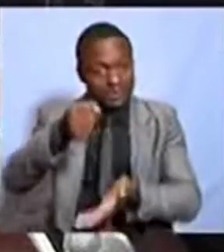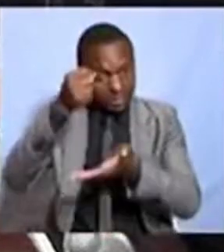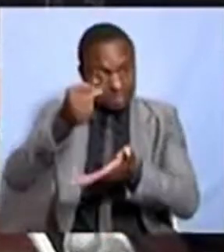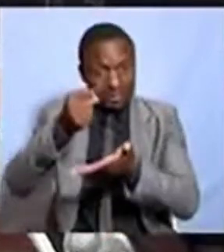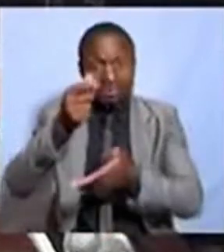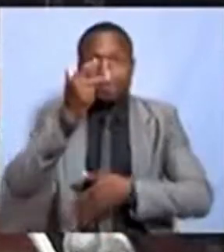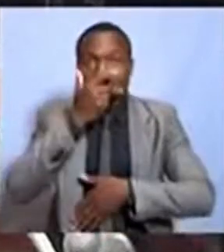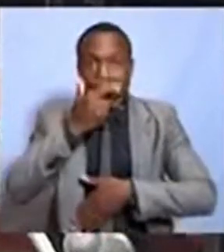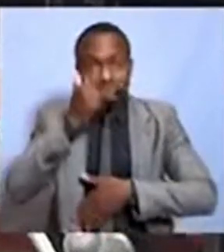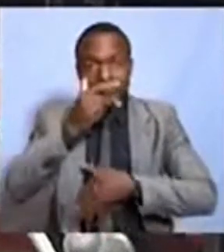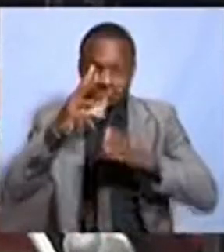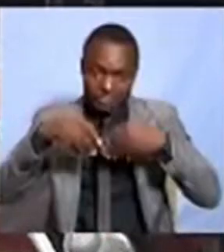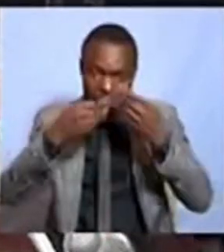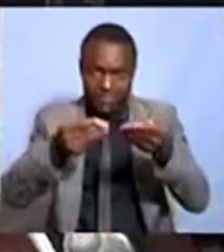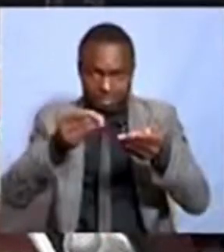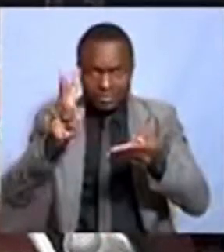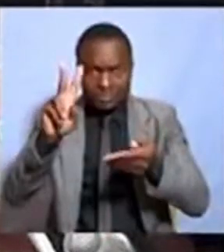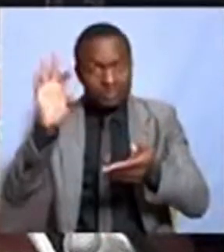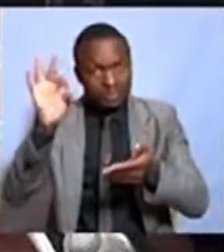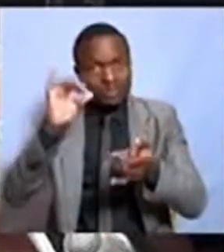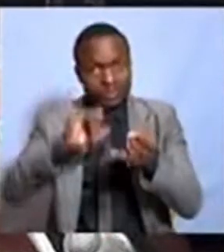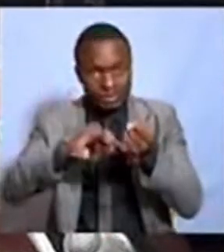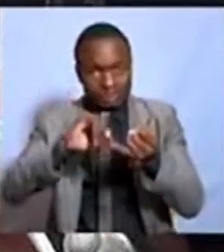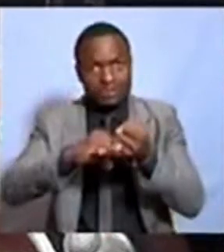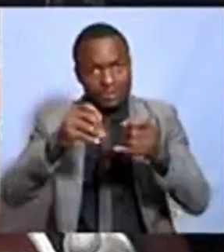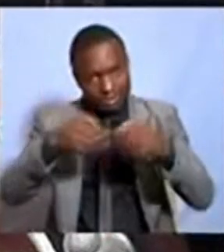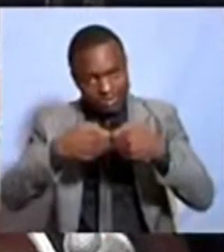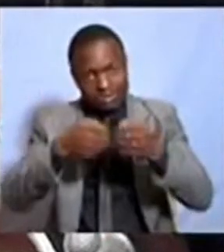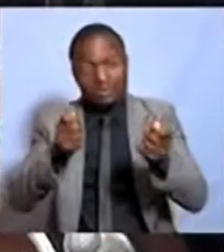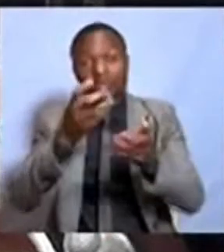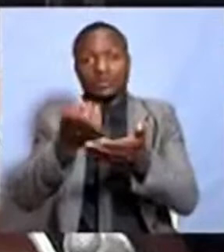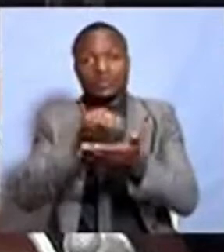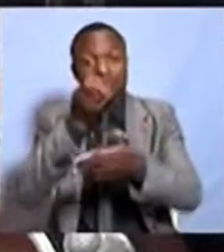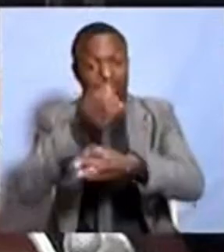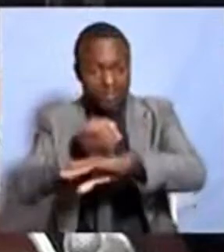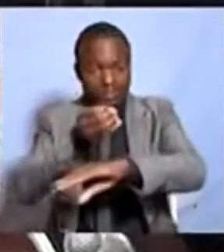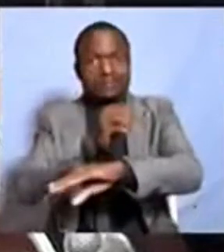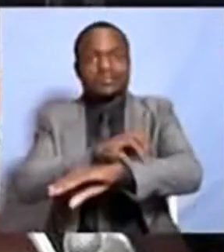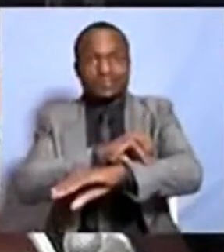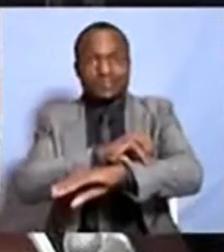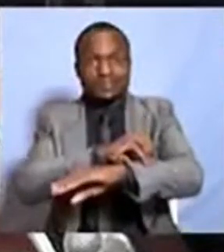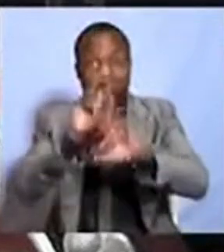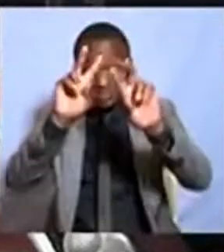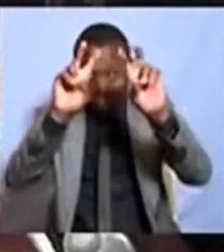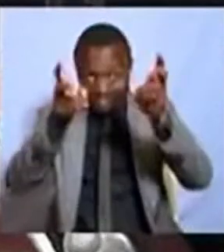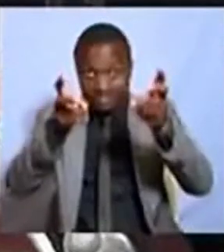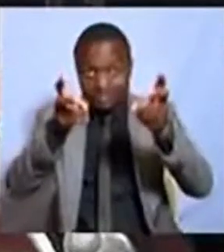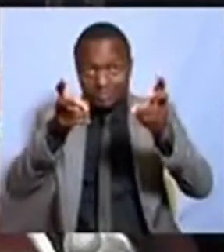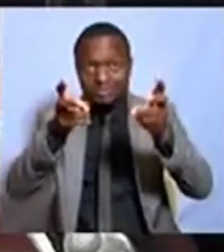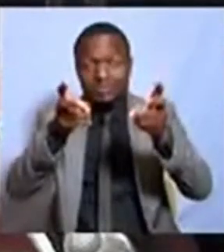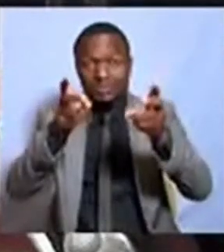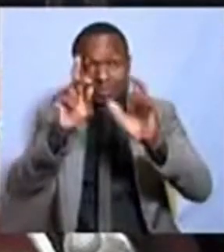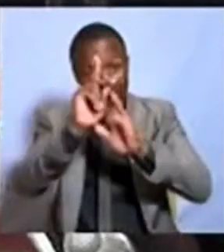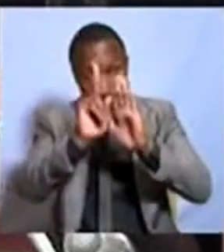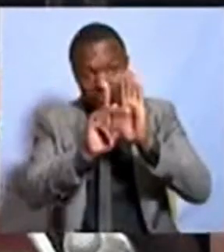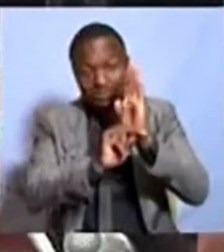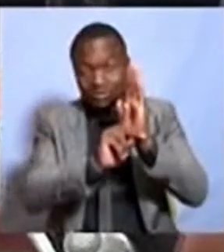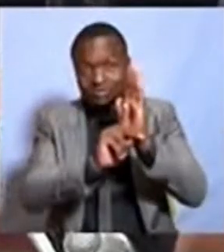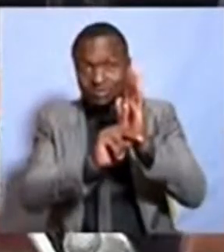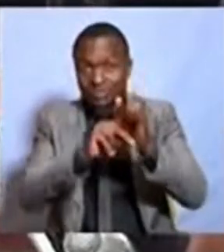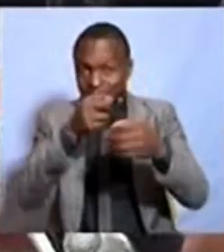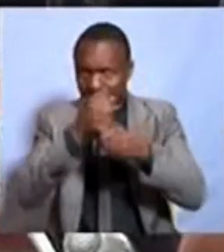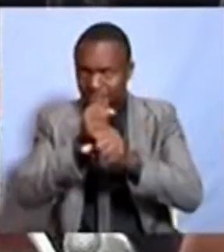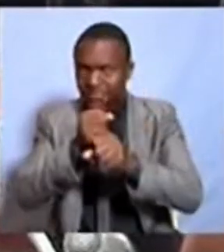Friday 29th, under the theme which is Unlocking Economic Potential. So the theme highlighted efforts and policies aimed at maximizing the